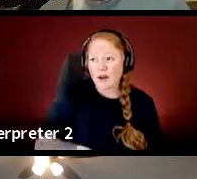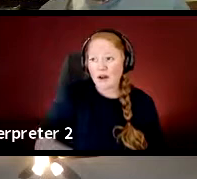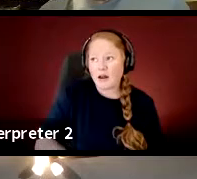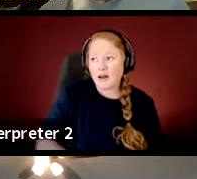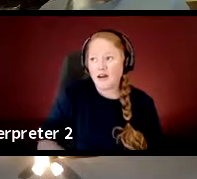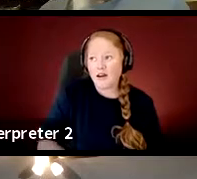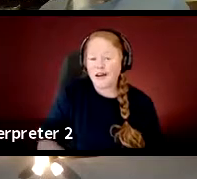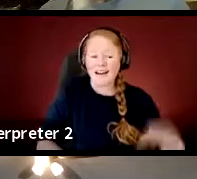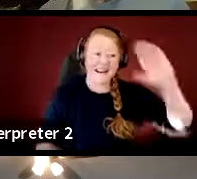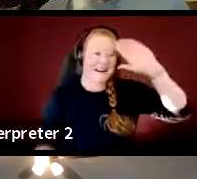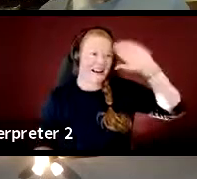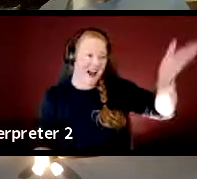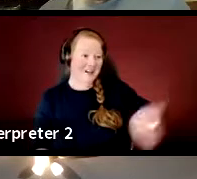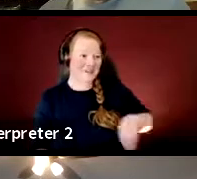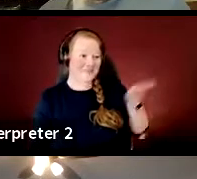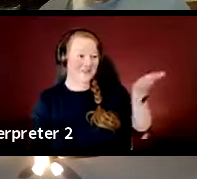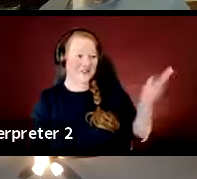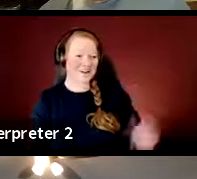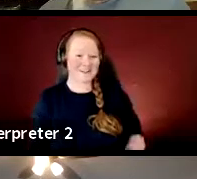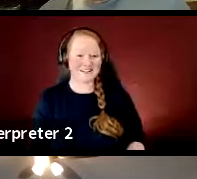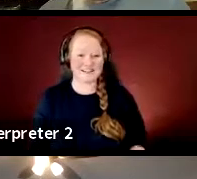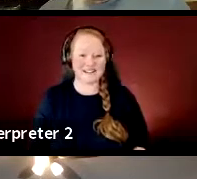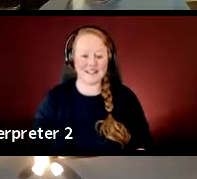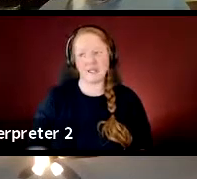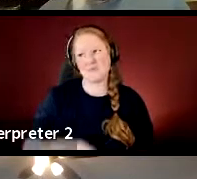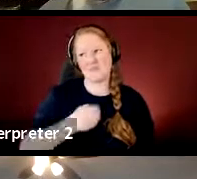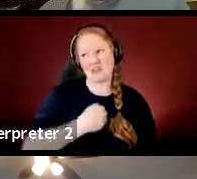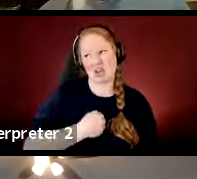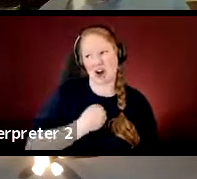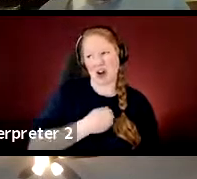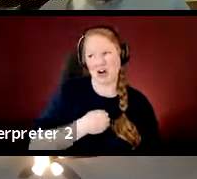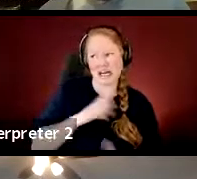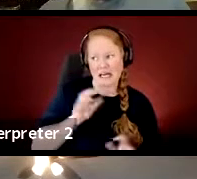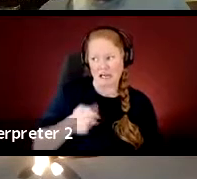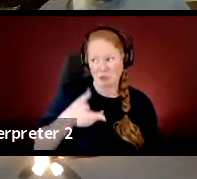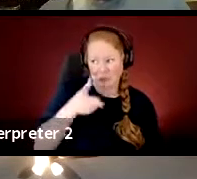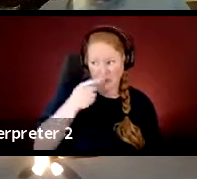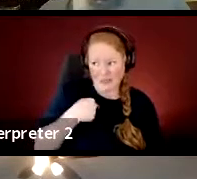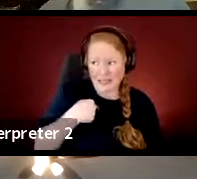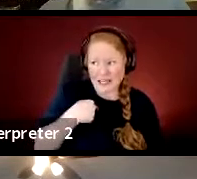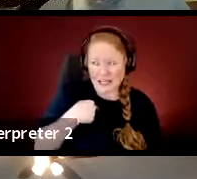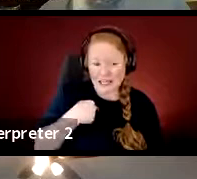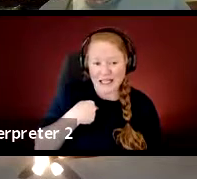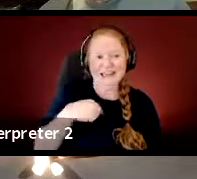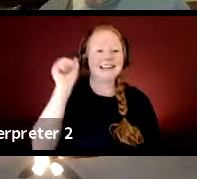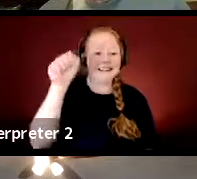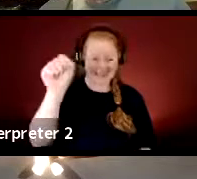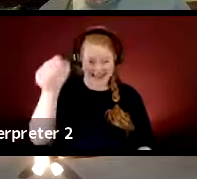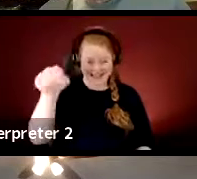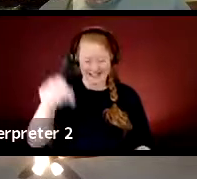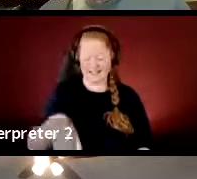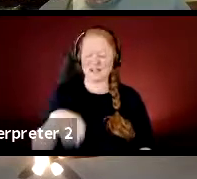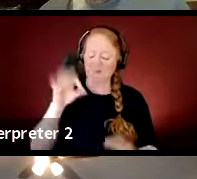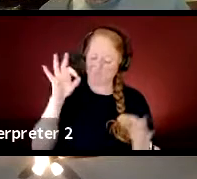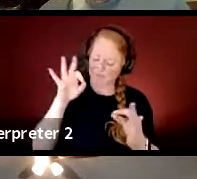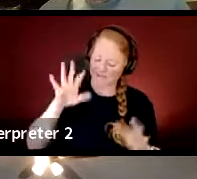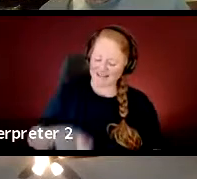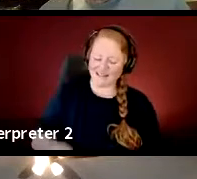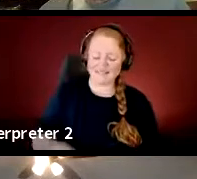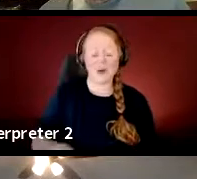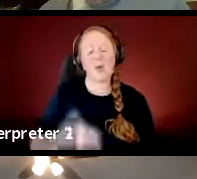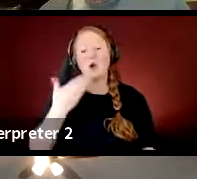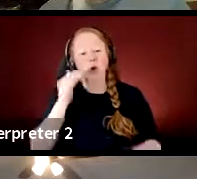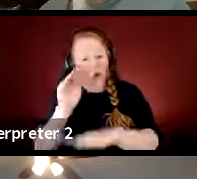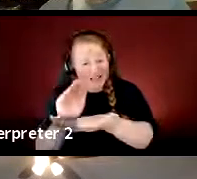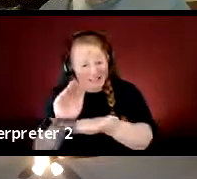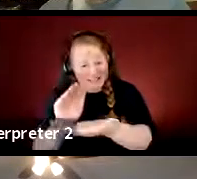Hi, I'm here. Sorry, can you hear me? Yes. Oh, perfect. Okay. Good evening.